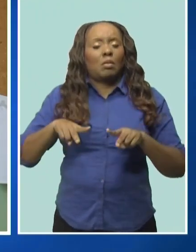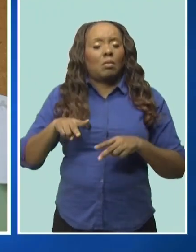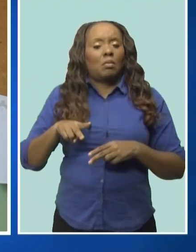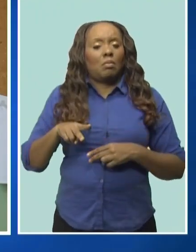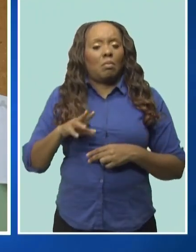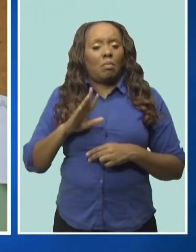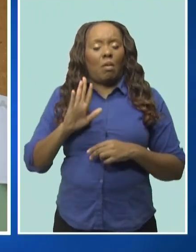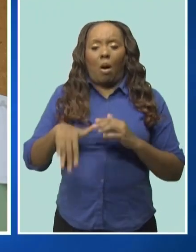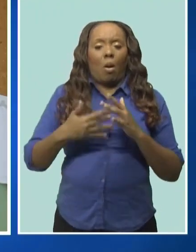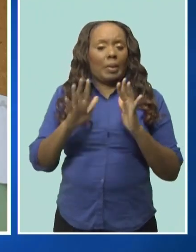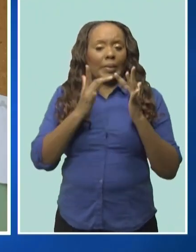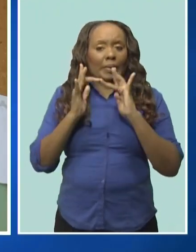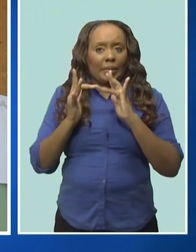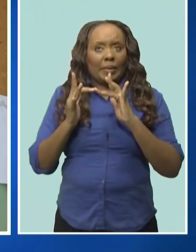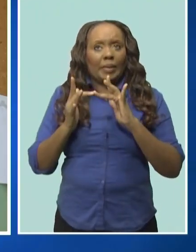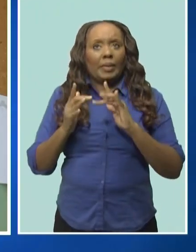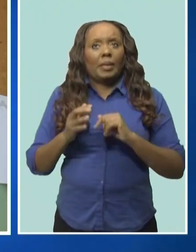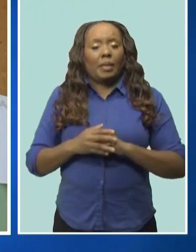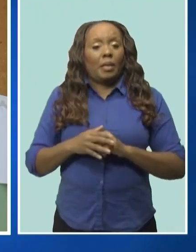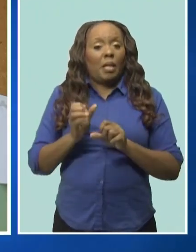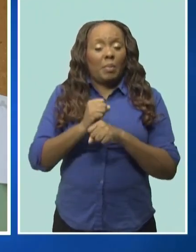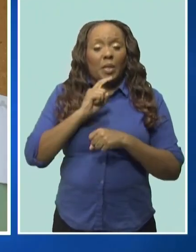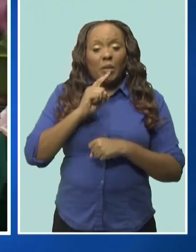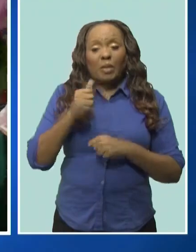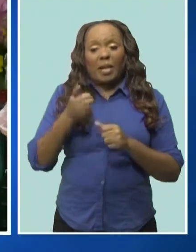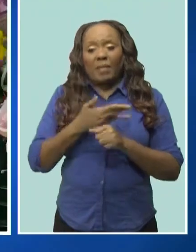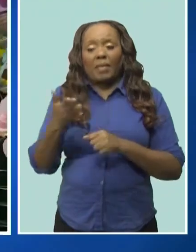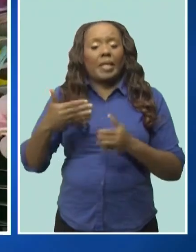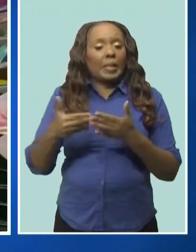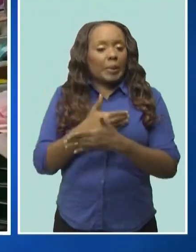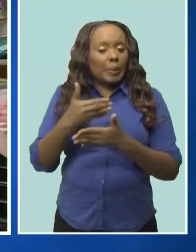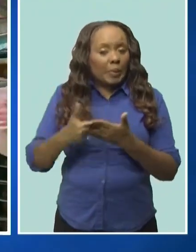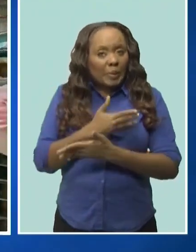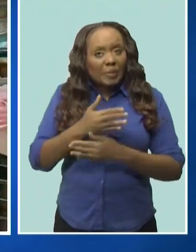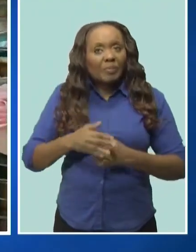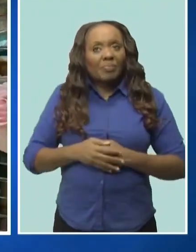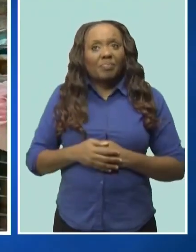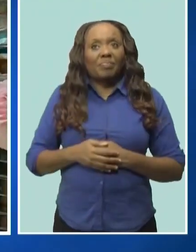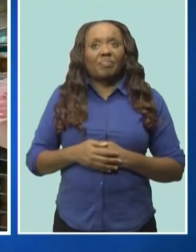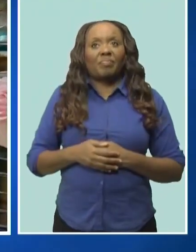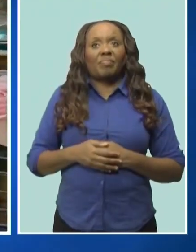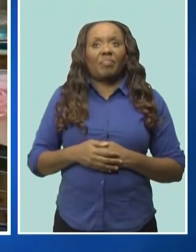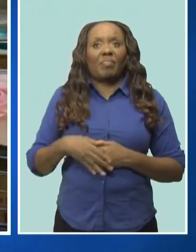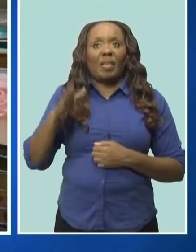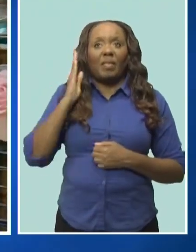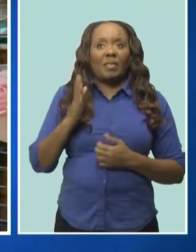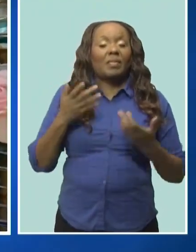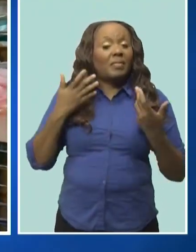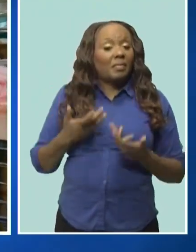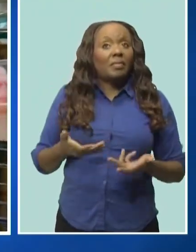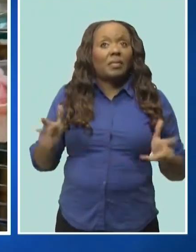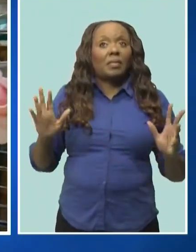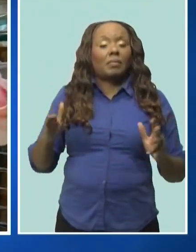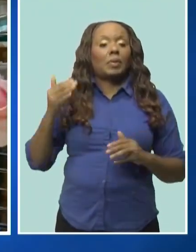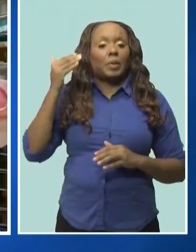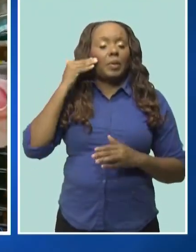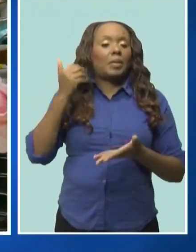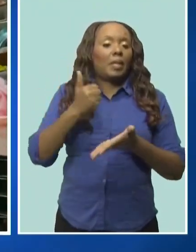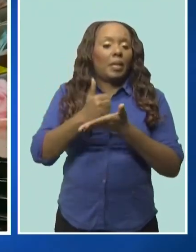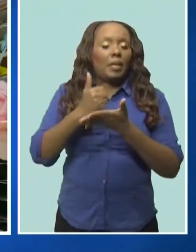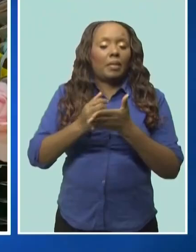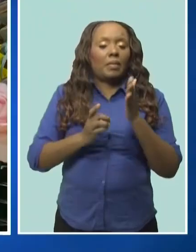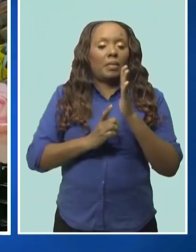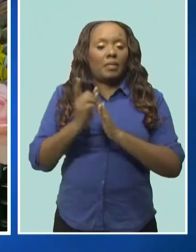net, you know, that keeping it current. Ms. Newland says they are leaving the marketplace knowing they have helped with the development